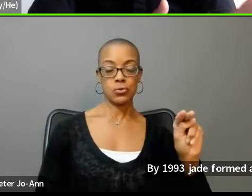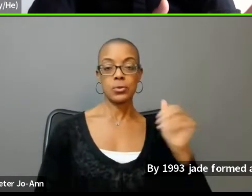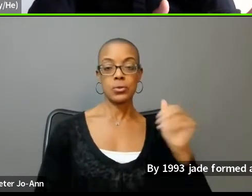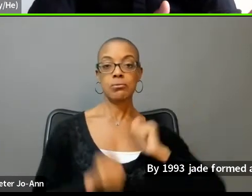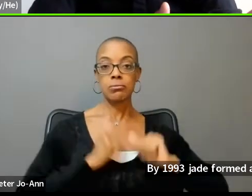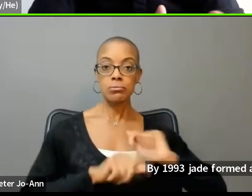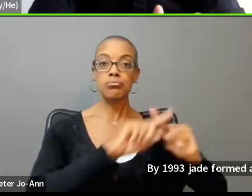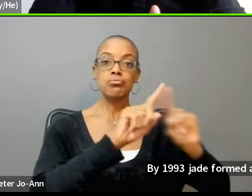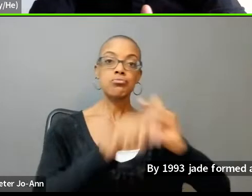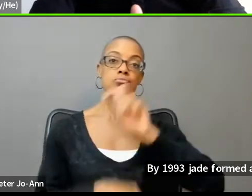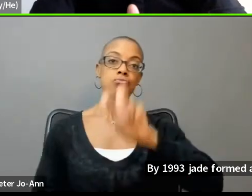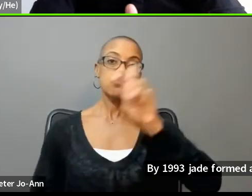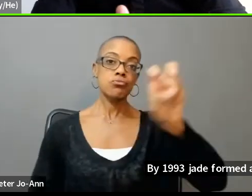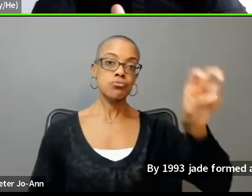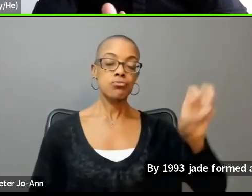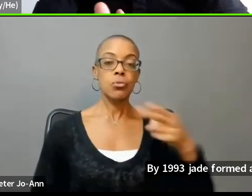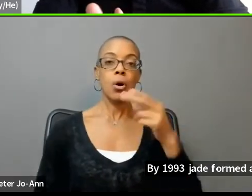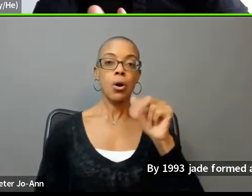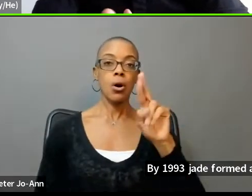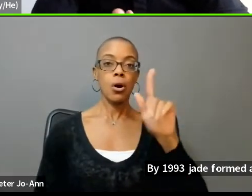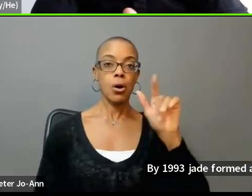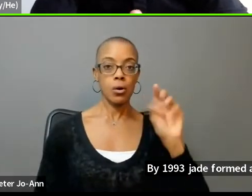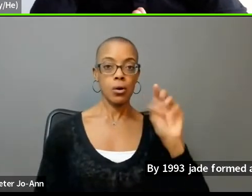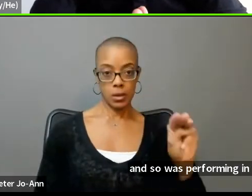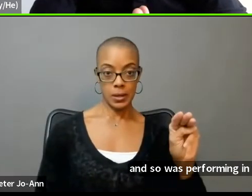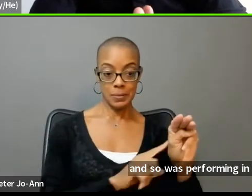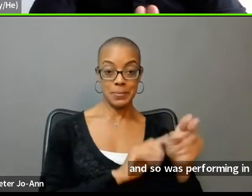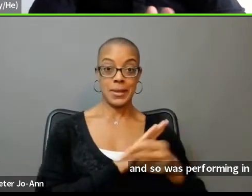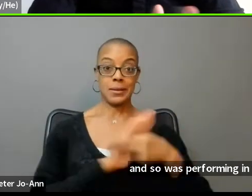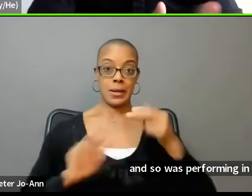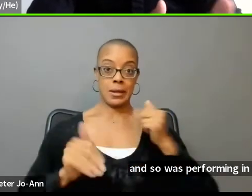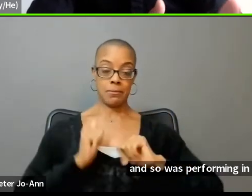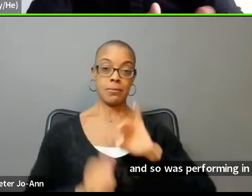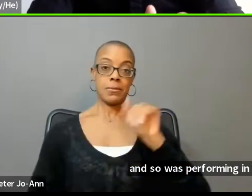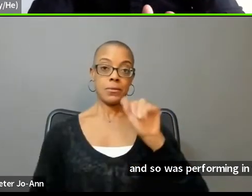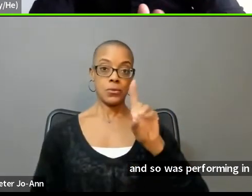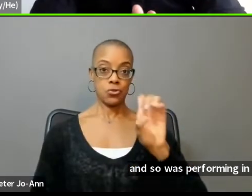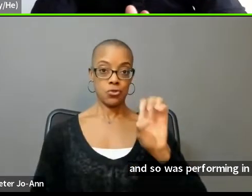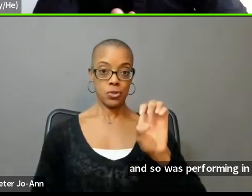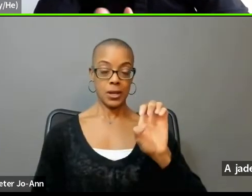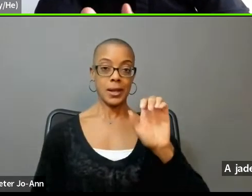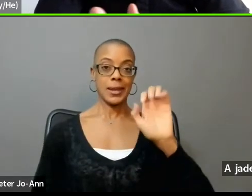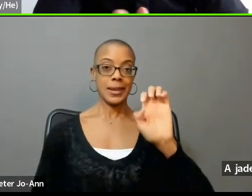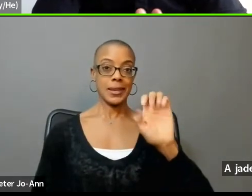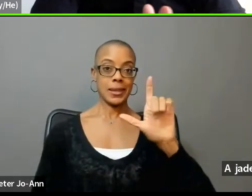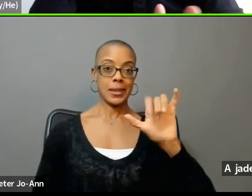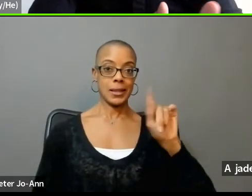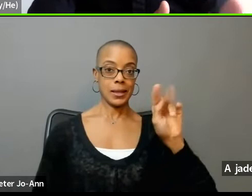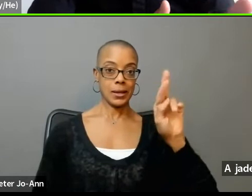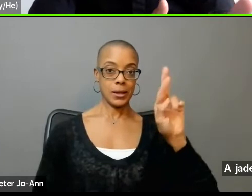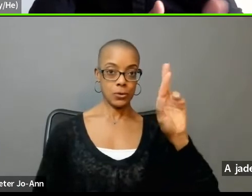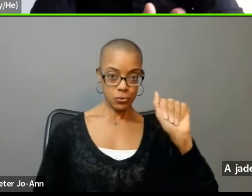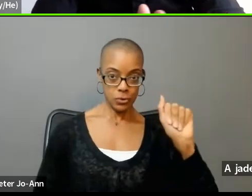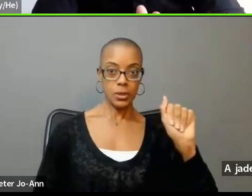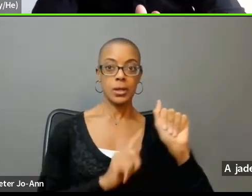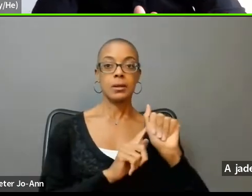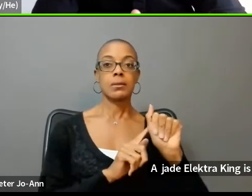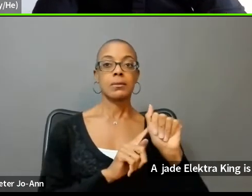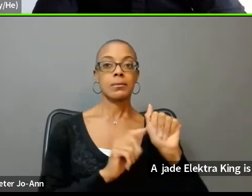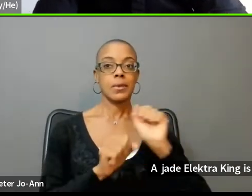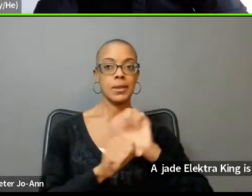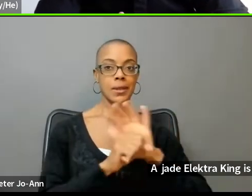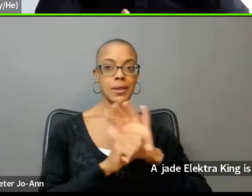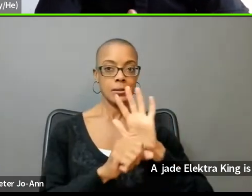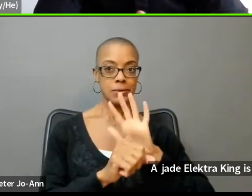venues throughout Harlem. As Jade Electra, King is most noted for his activism through his music, which can be found